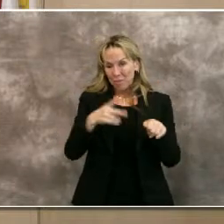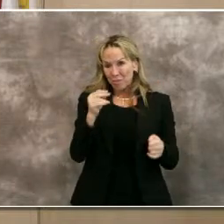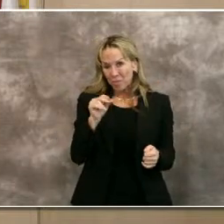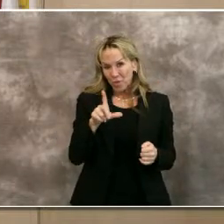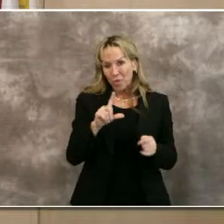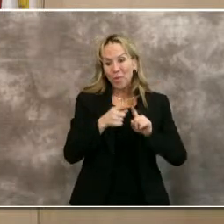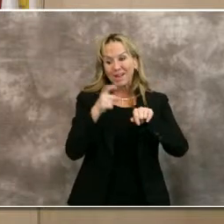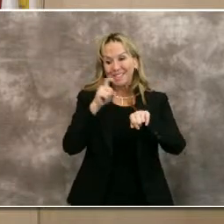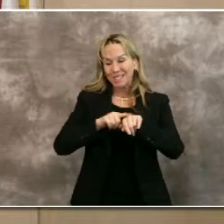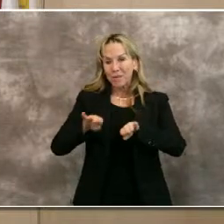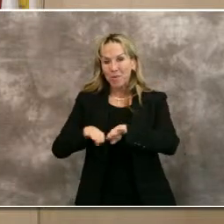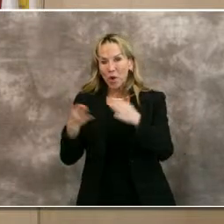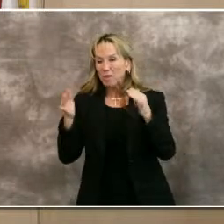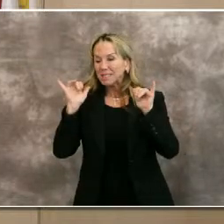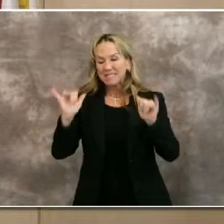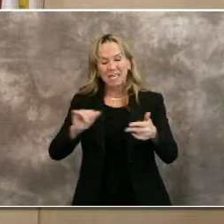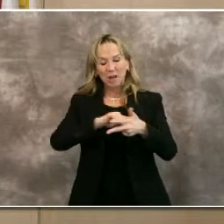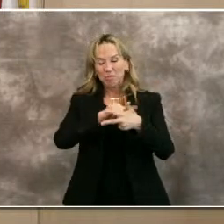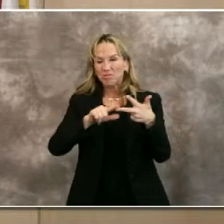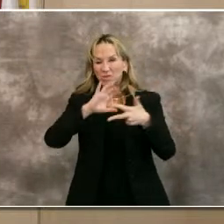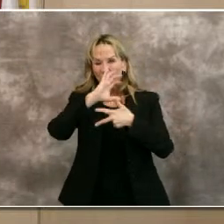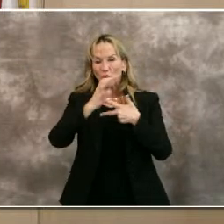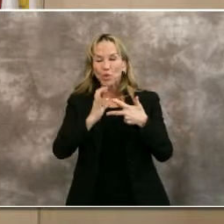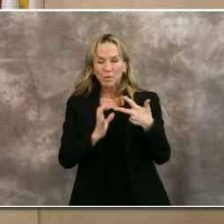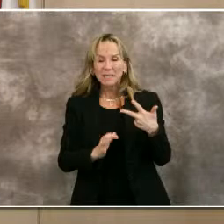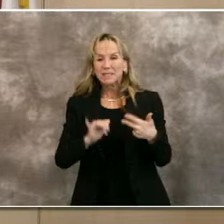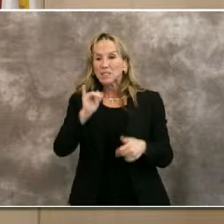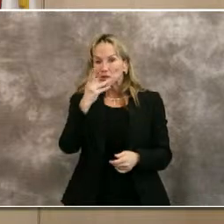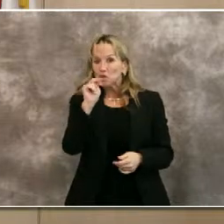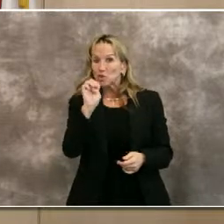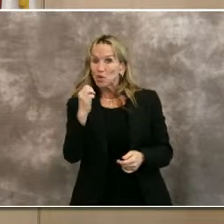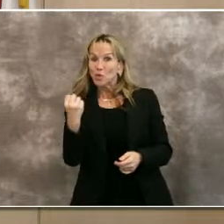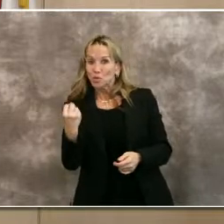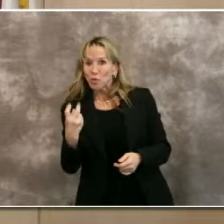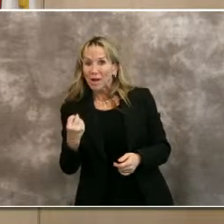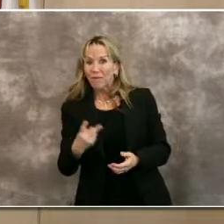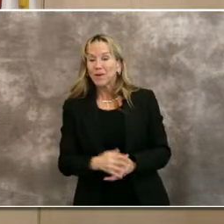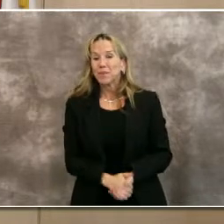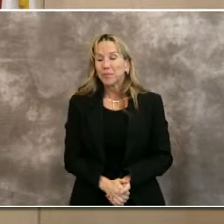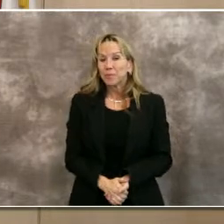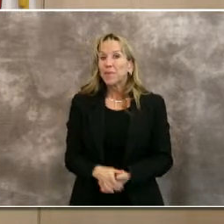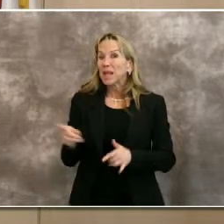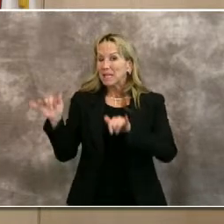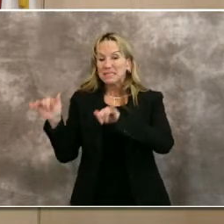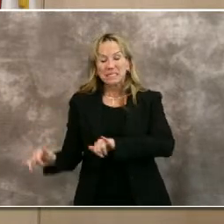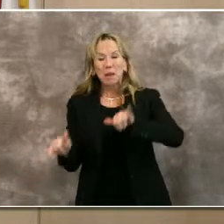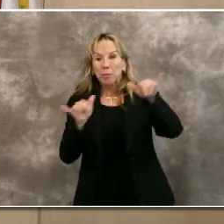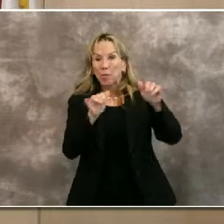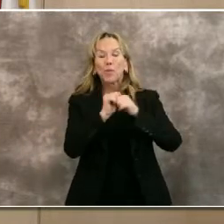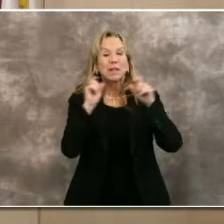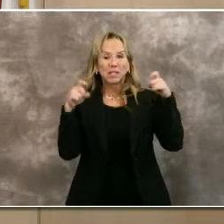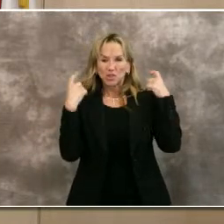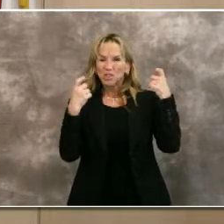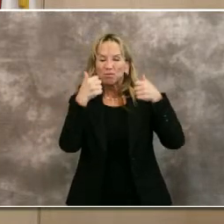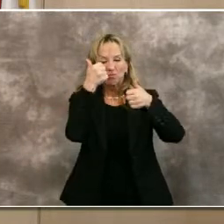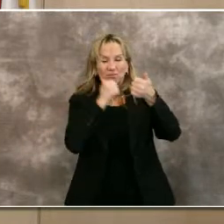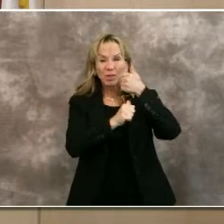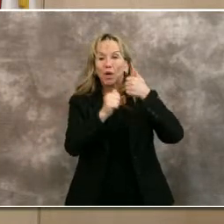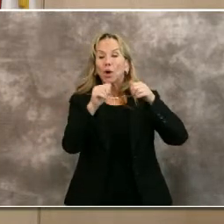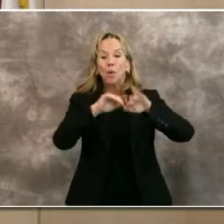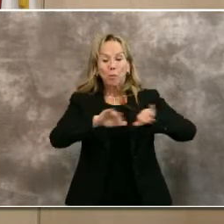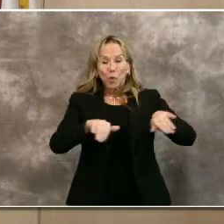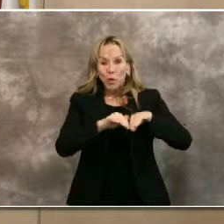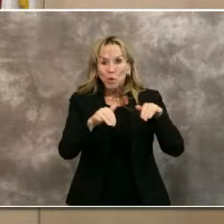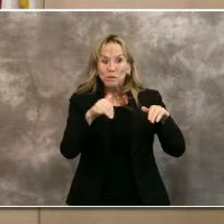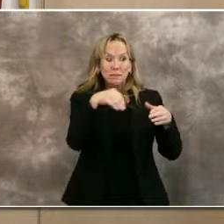ready to open up as of Friday, which is June 12th. This Friday, and they're in the same category as gyms, so it'll be... Exactly. So pools are in